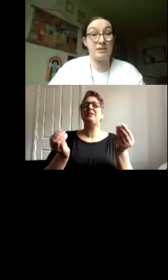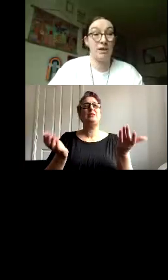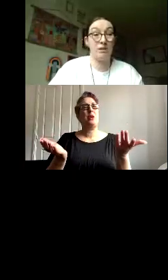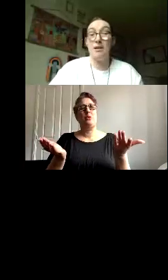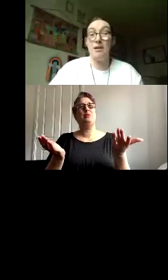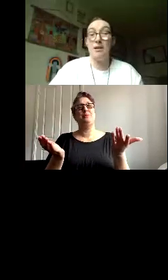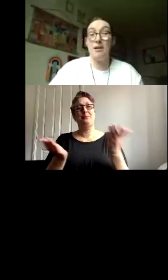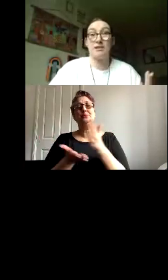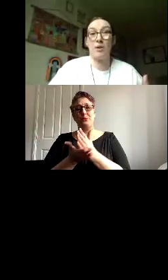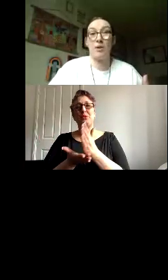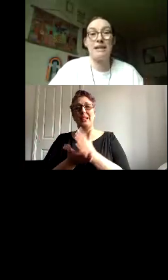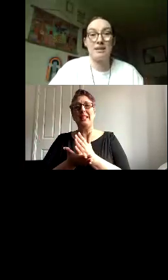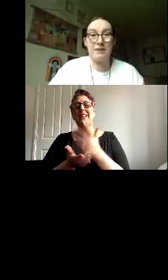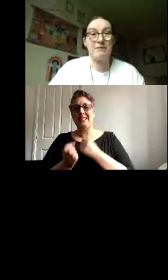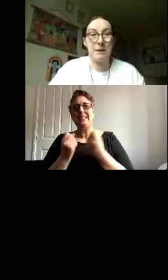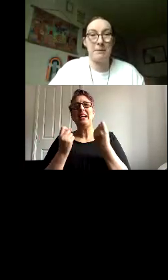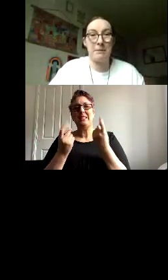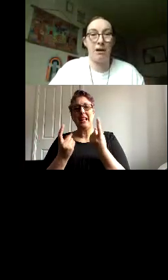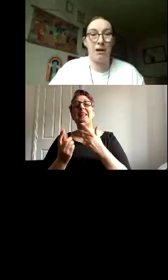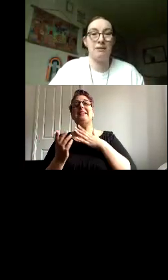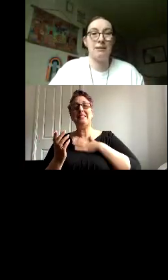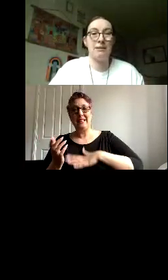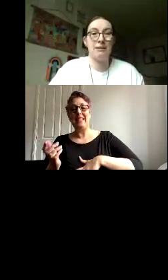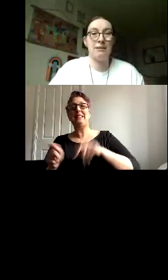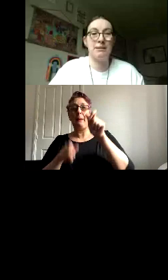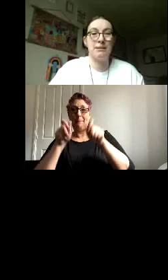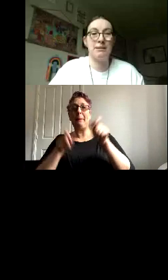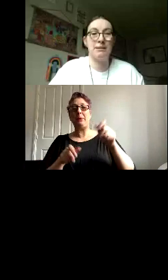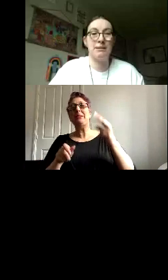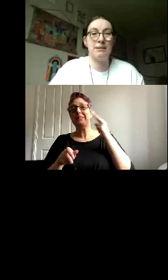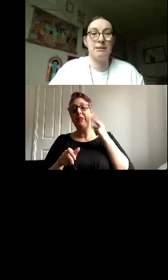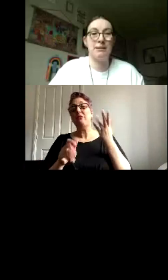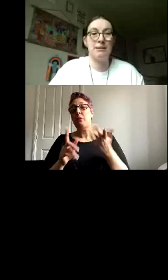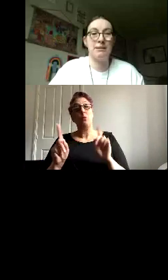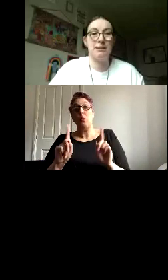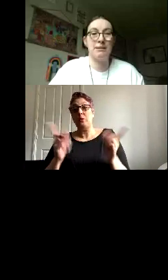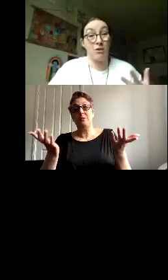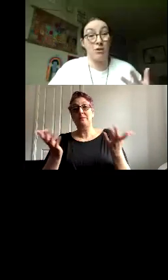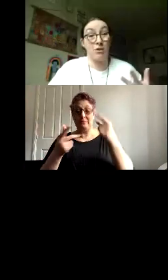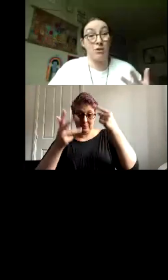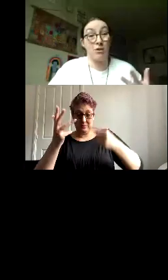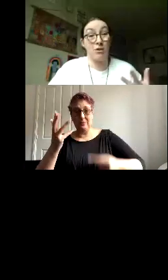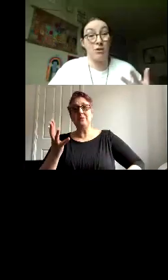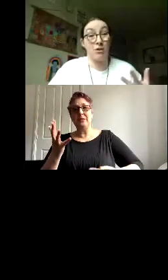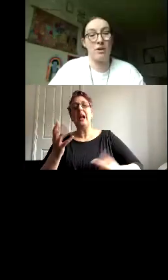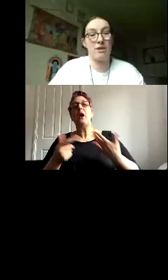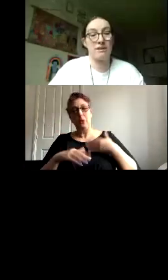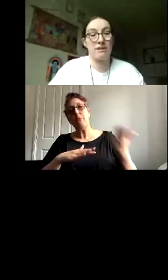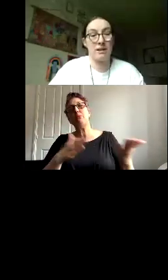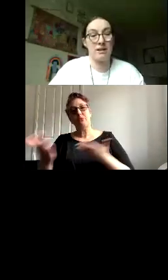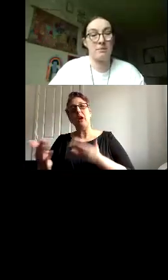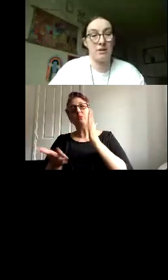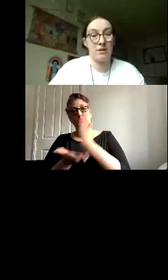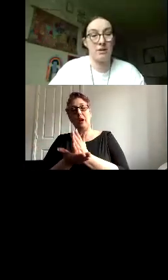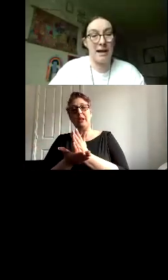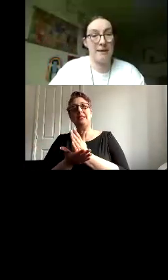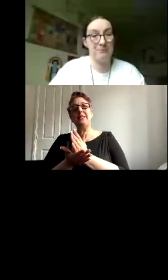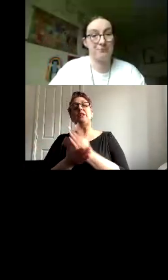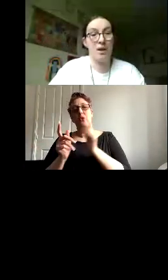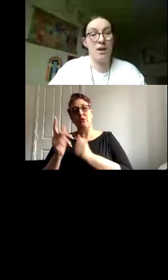need to understand what the needs of deaf people are and make sure that we are providing them with accessible